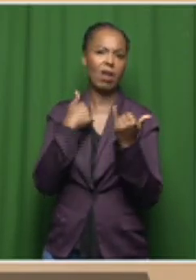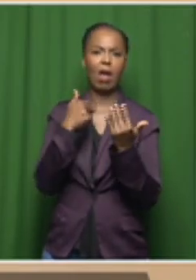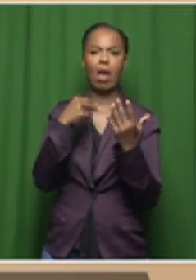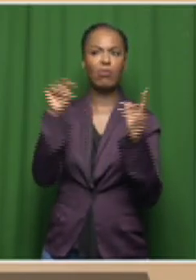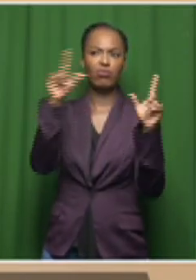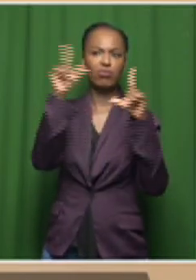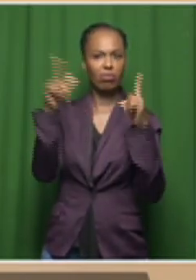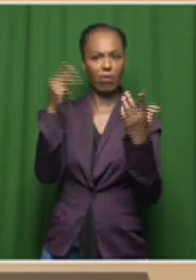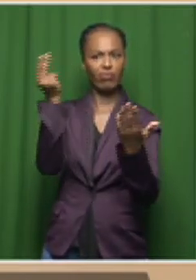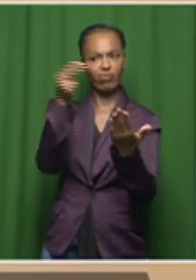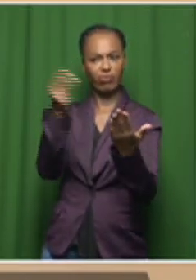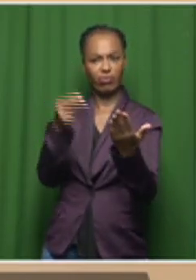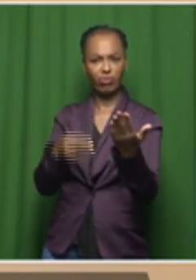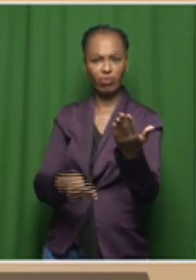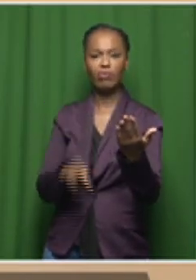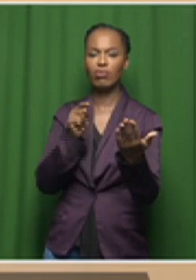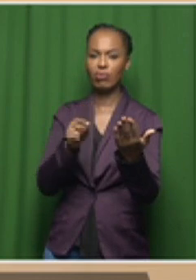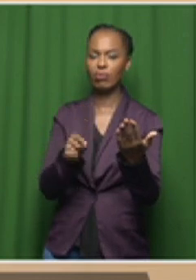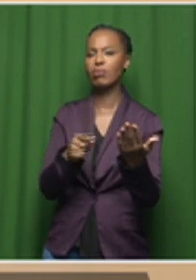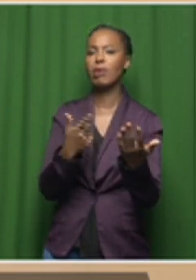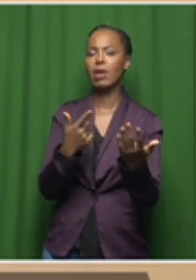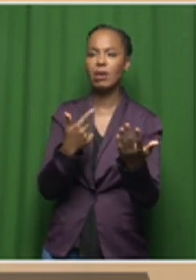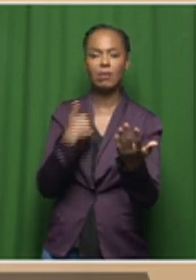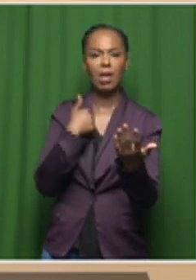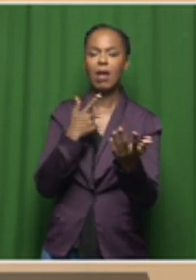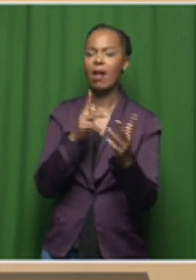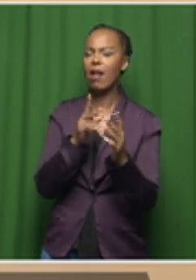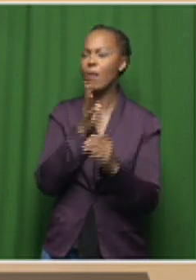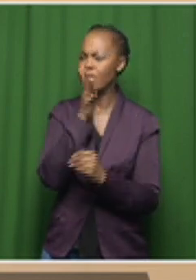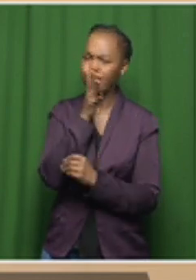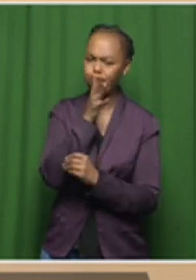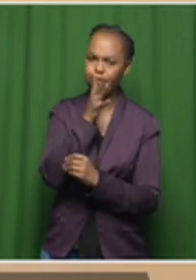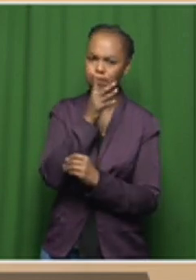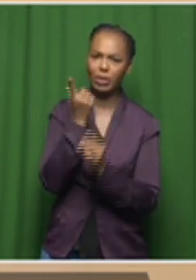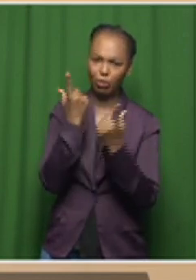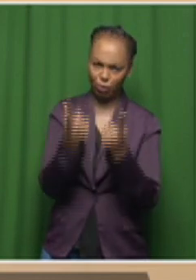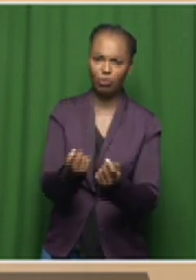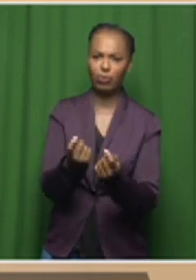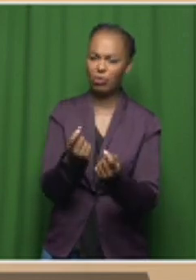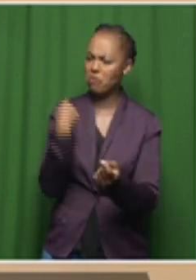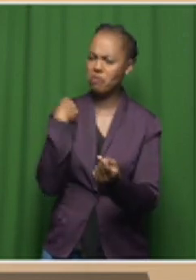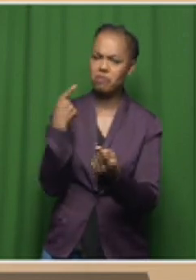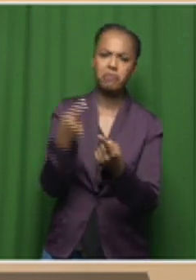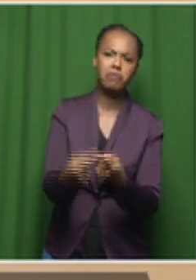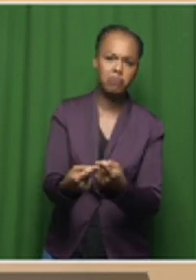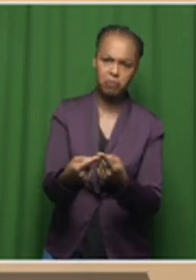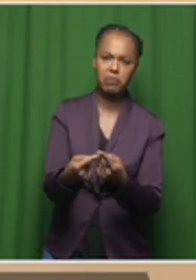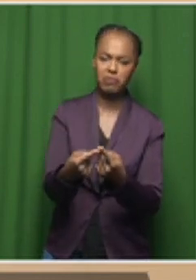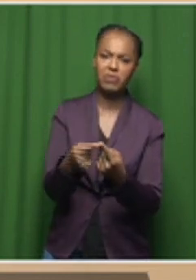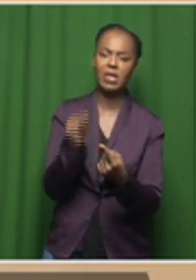I've made a lot of paintings, they all come together in the same kind of